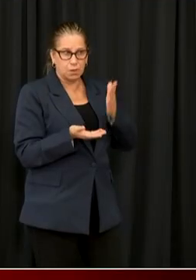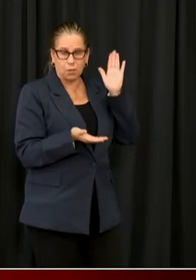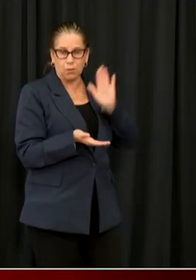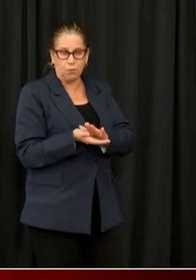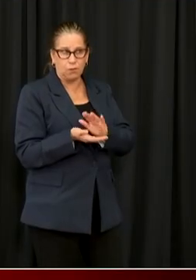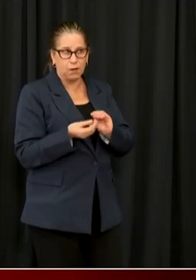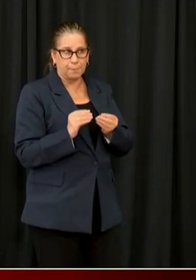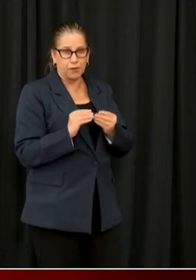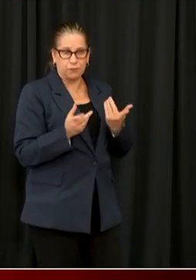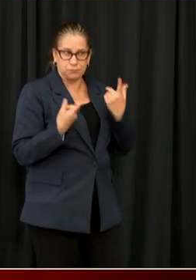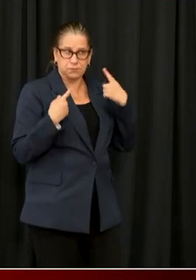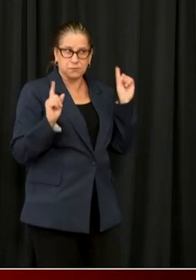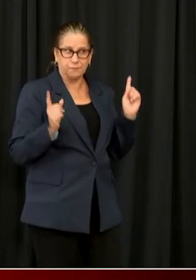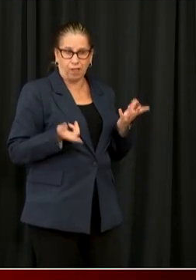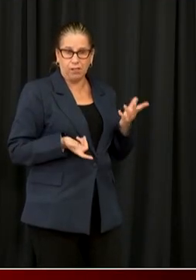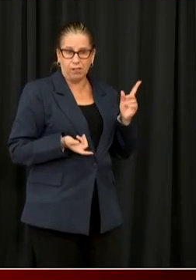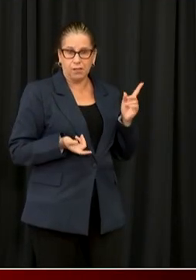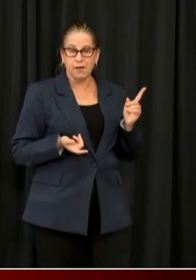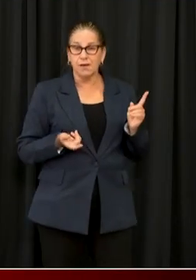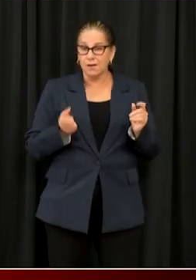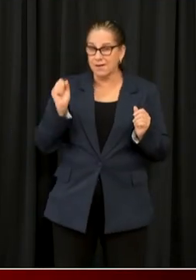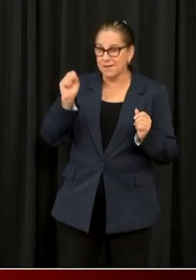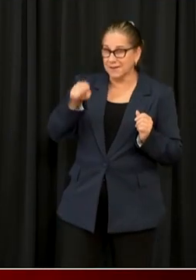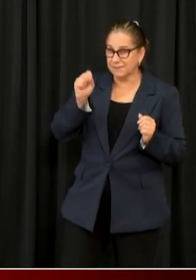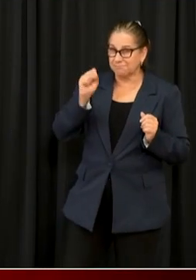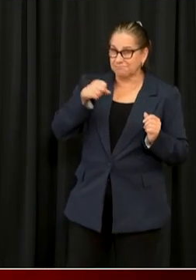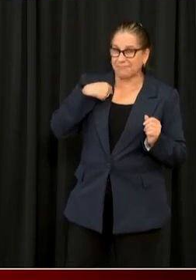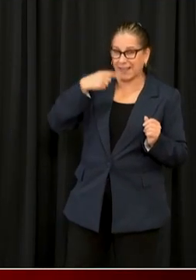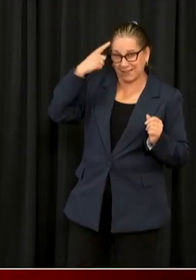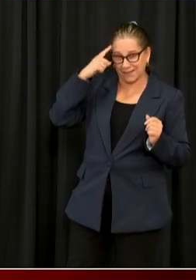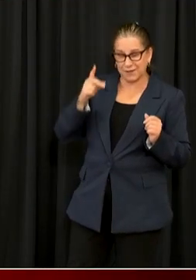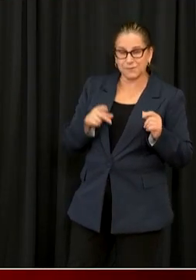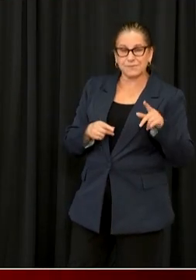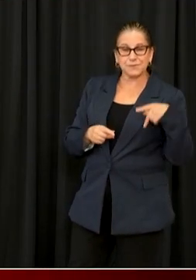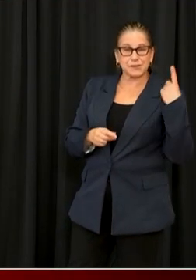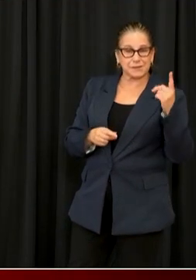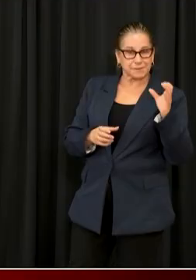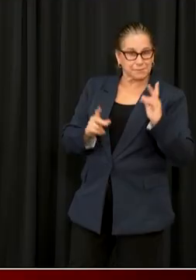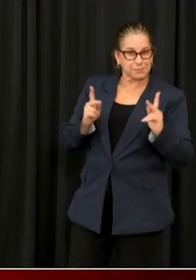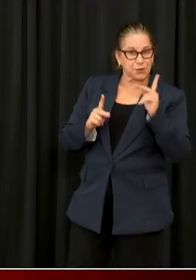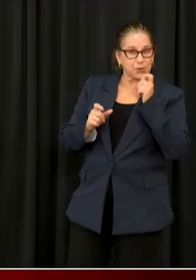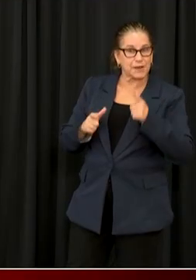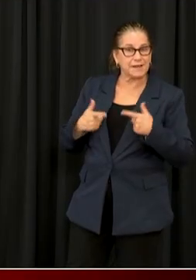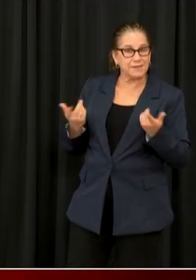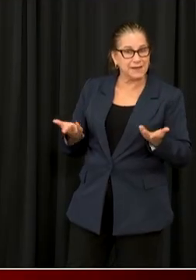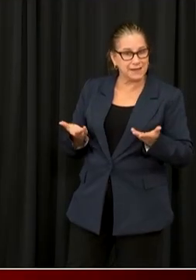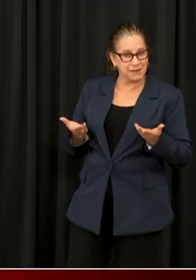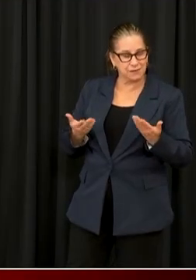I think that district residents and businesses have sacrificed a lot. It would be